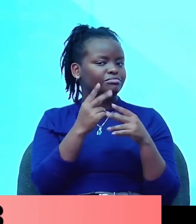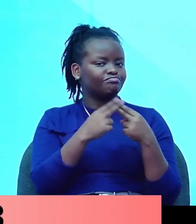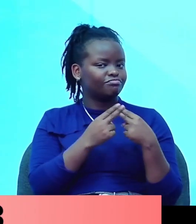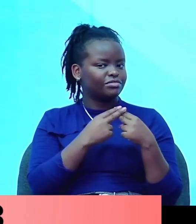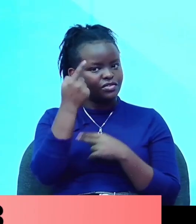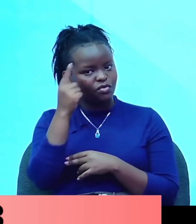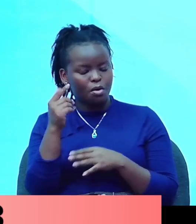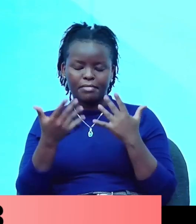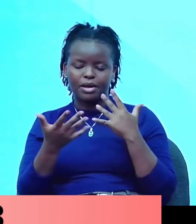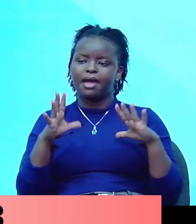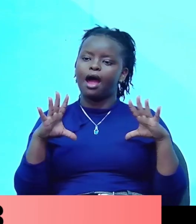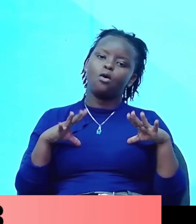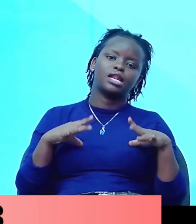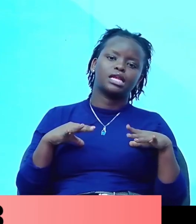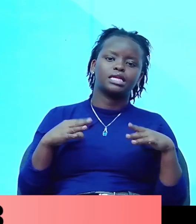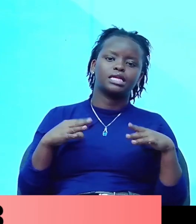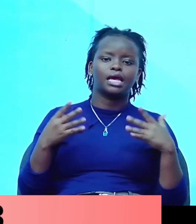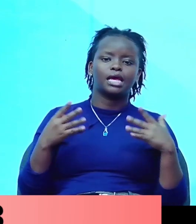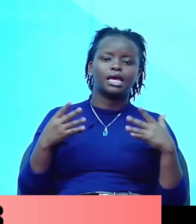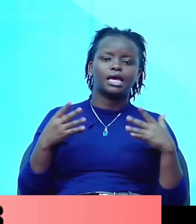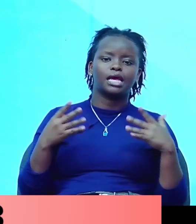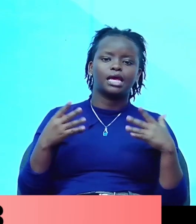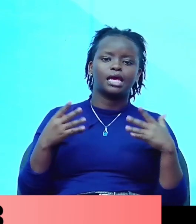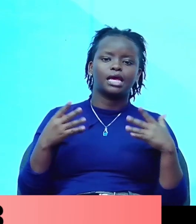a holiday, and sometimes,